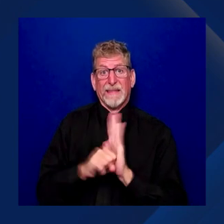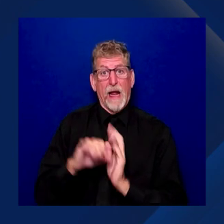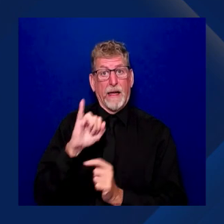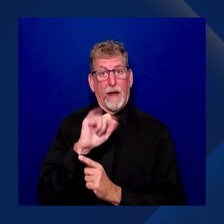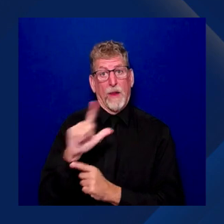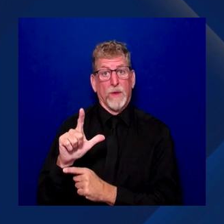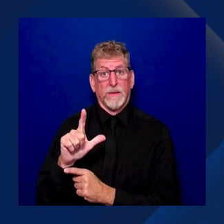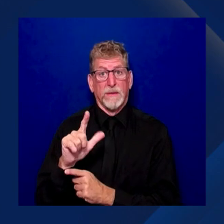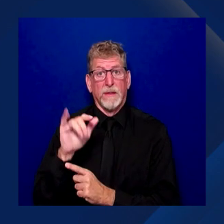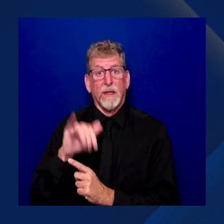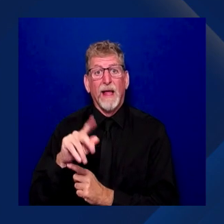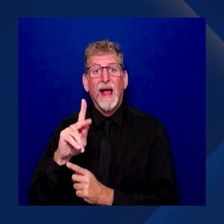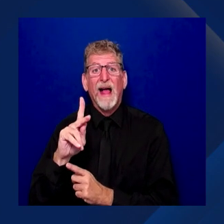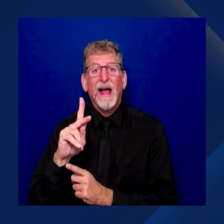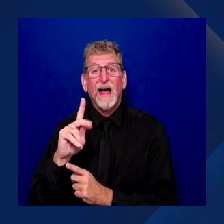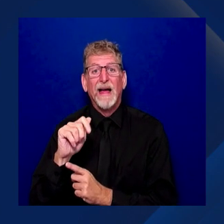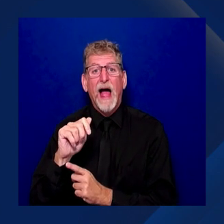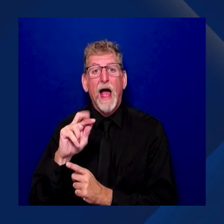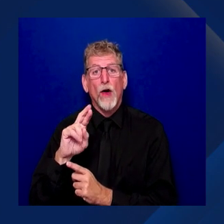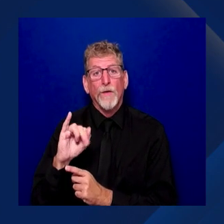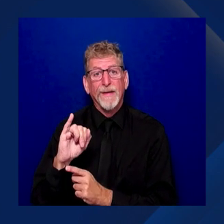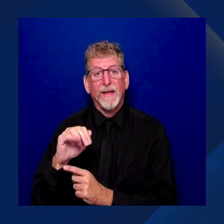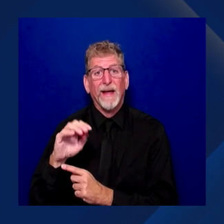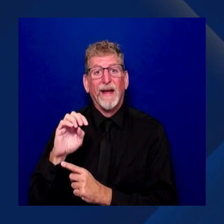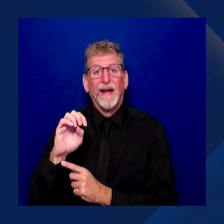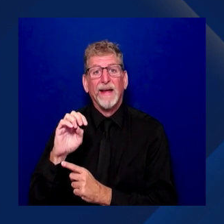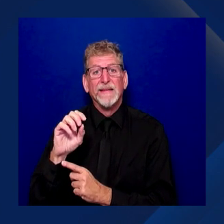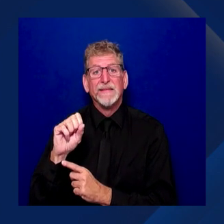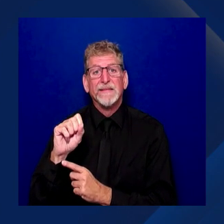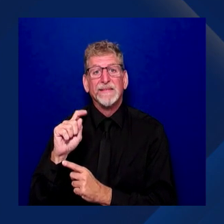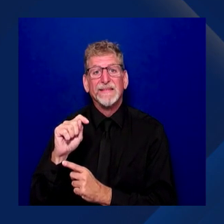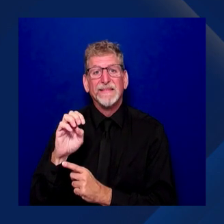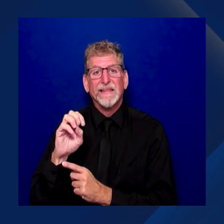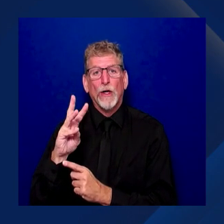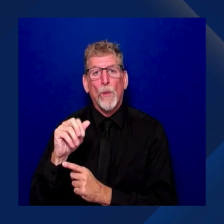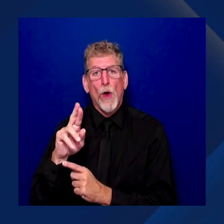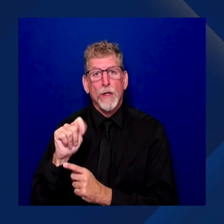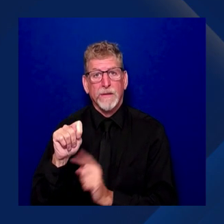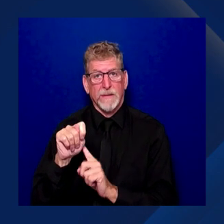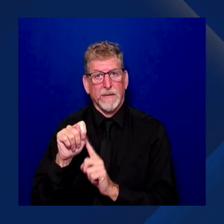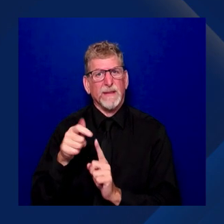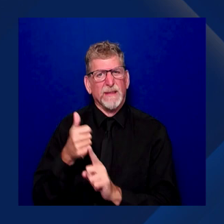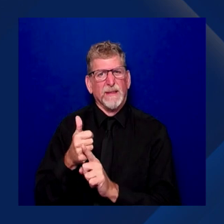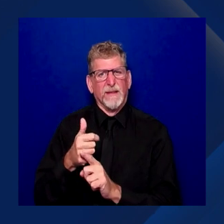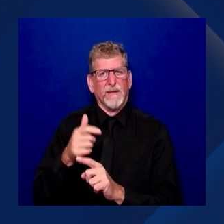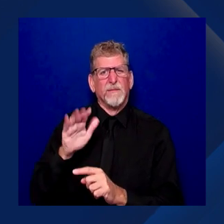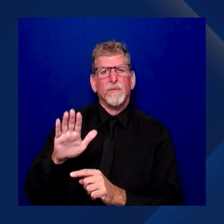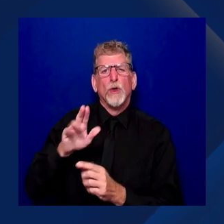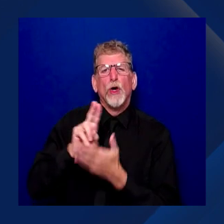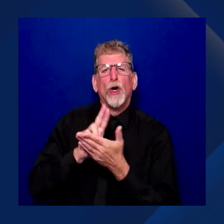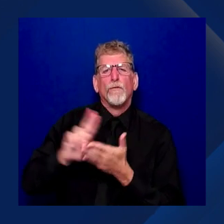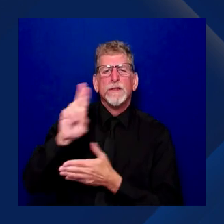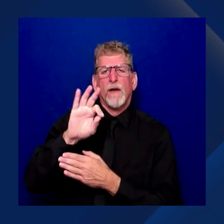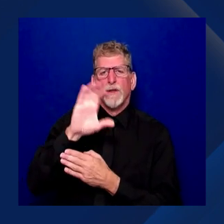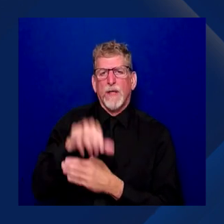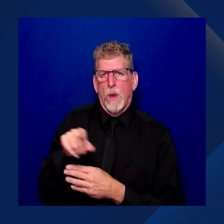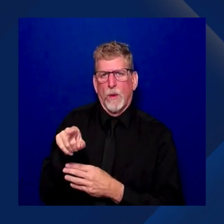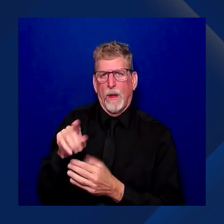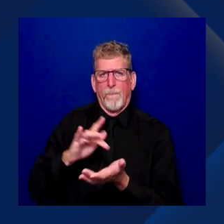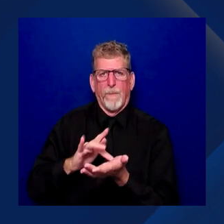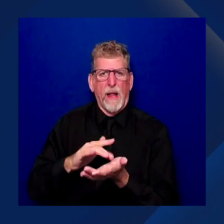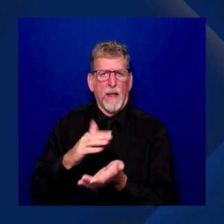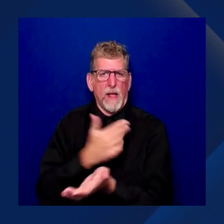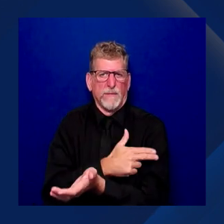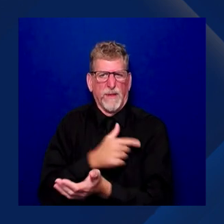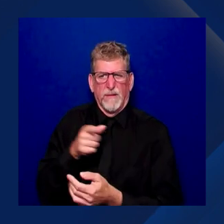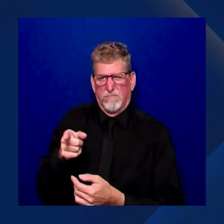the director of midwifery services at the University of Chicago Medical Center. And I am so delighted that Carrie could join us today as